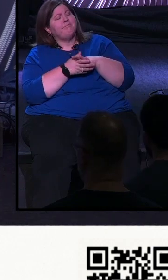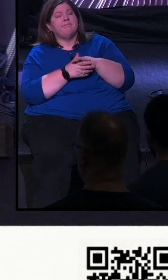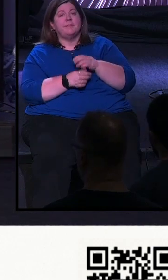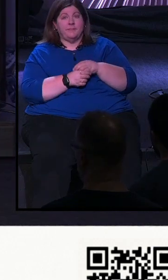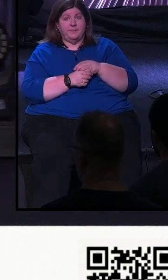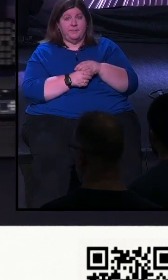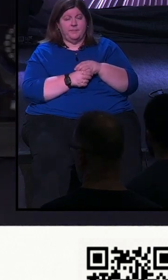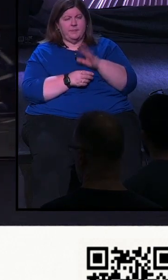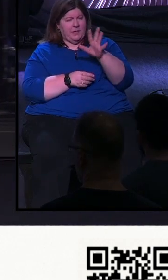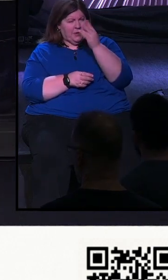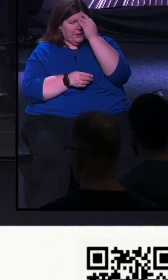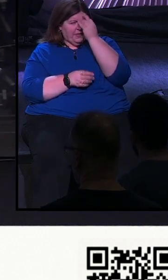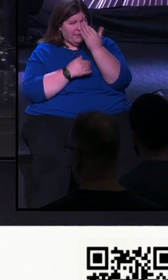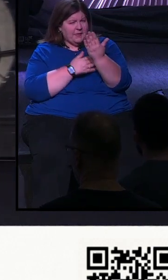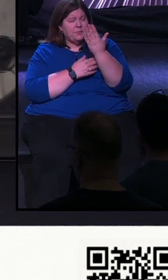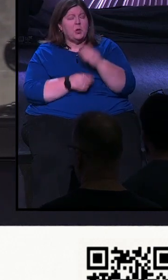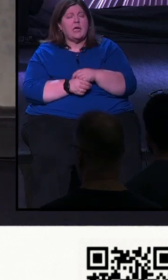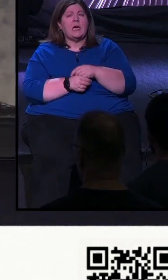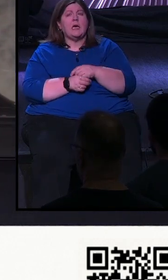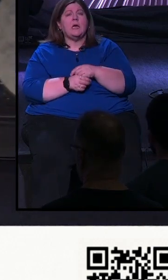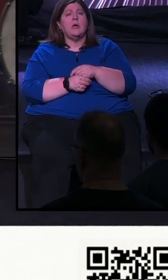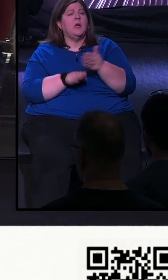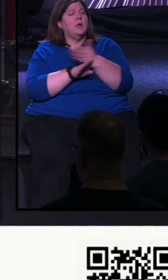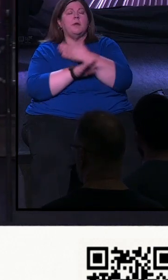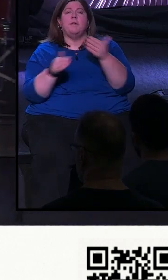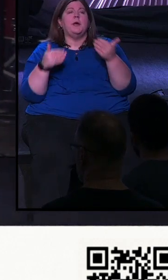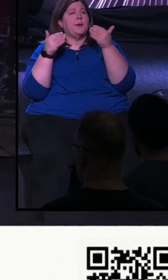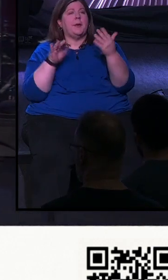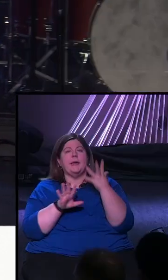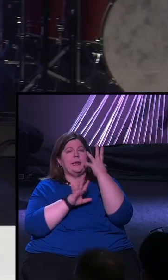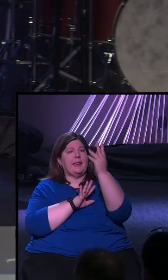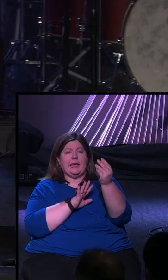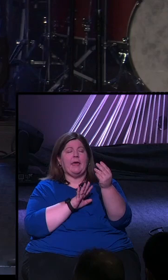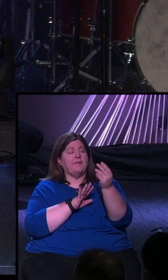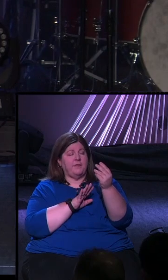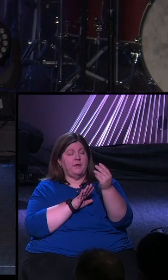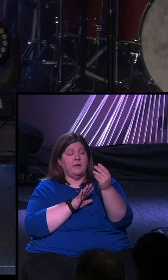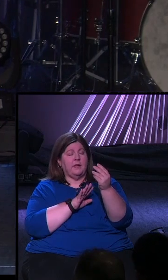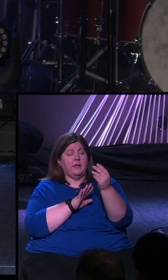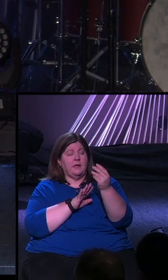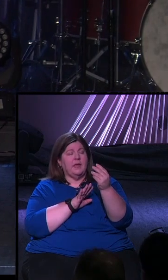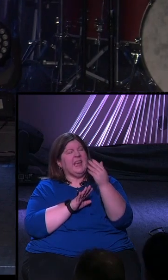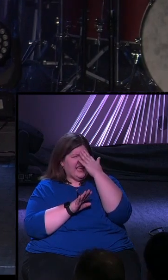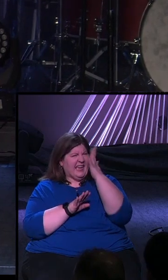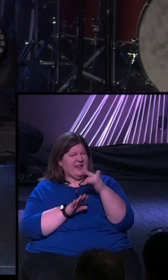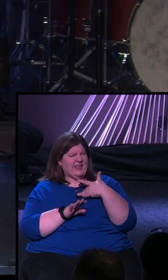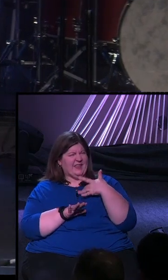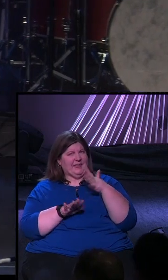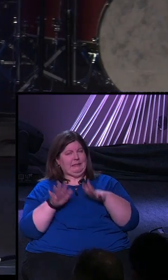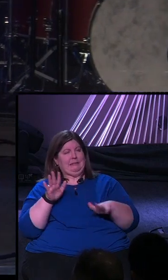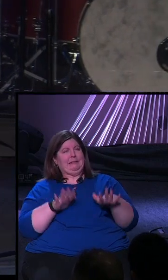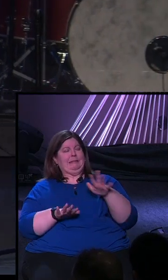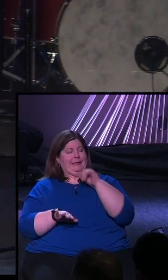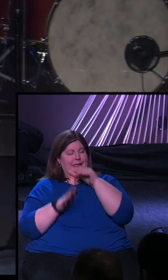into something this morning. Before you go ahead and walk out those back doors, this is something that's uncomfortable, and I know that it's uncomfortable. It's